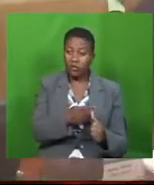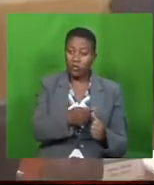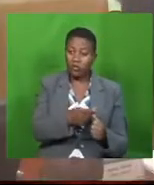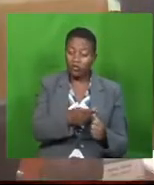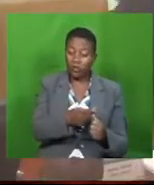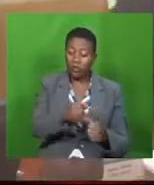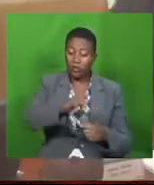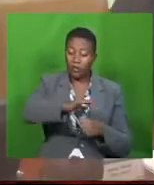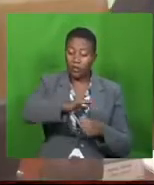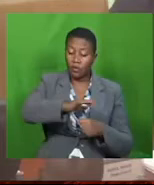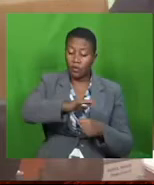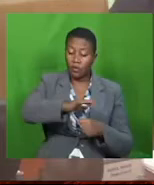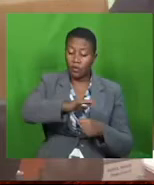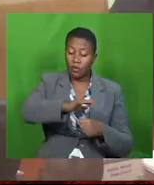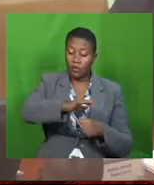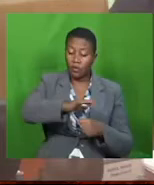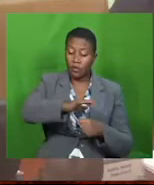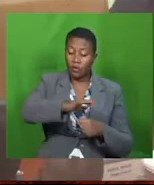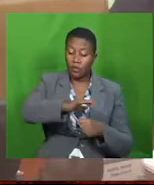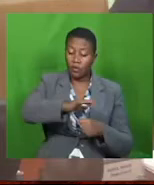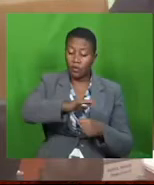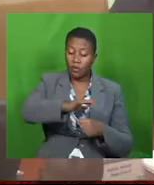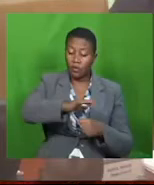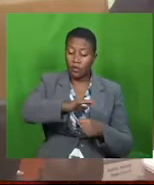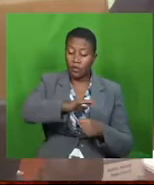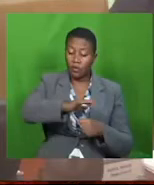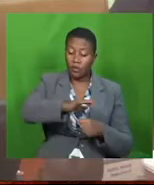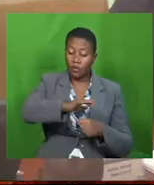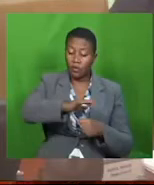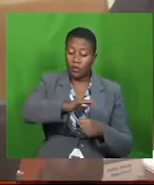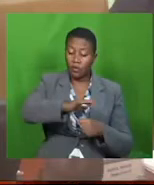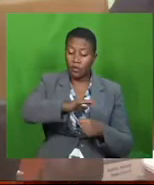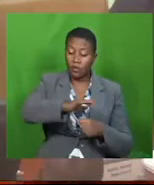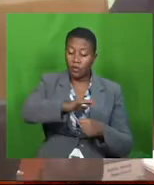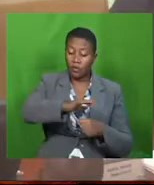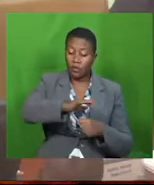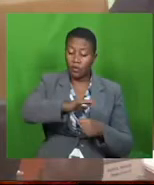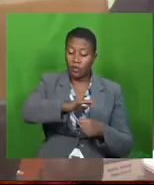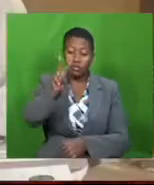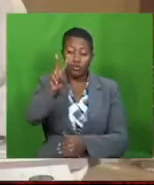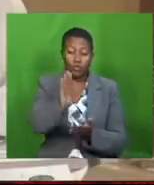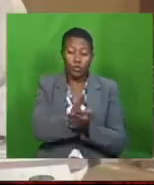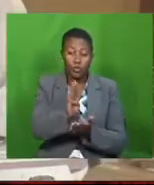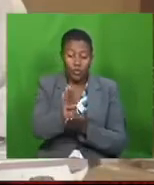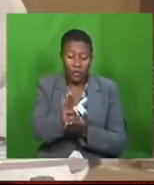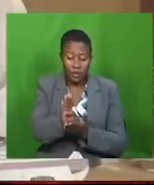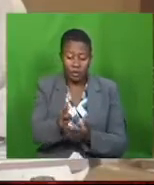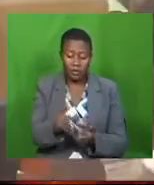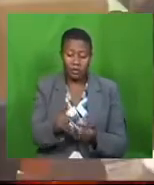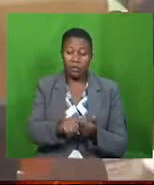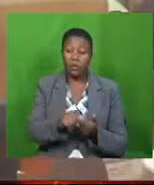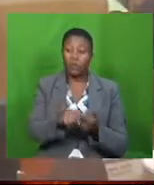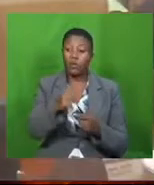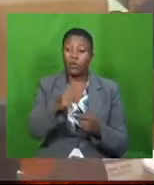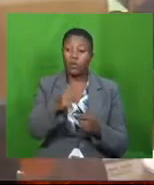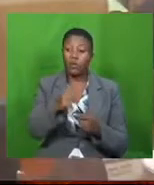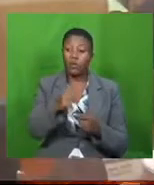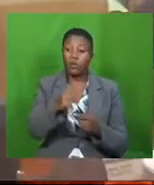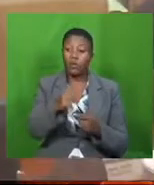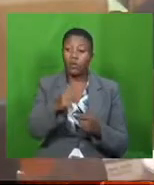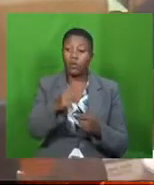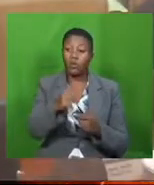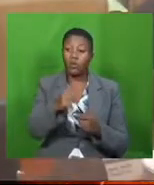Crawford Bayer, COVID, after Sayomonia Mano, Nanka, COVID in Intermoniama, after you would drive me the Akaka, who are